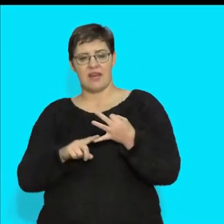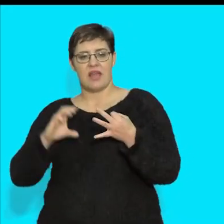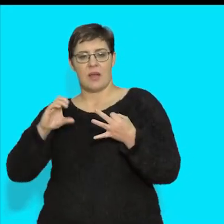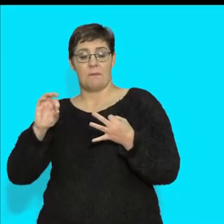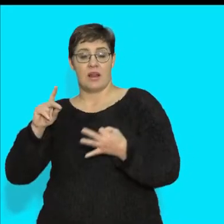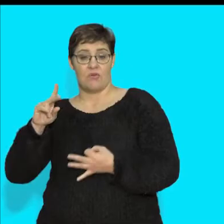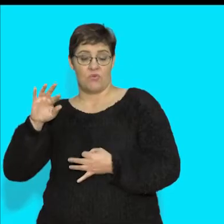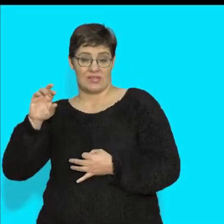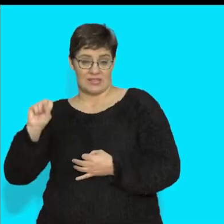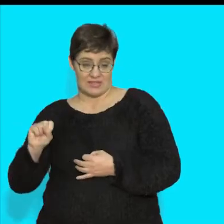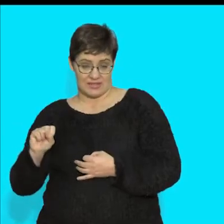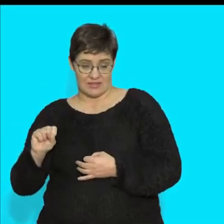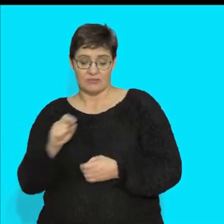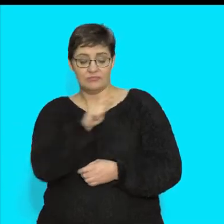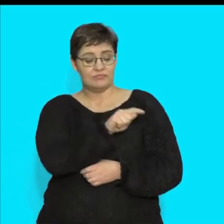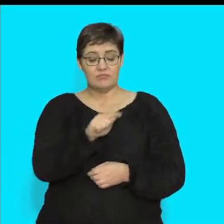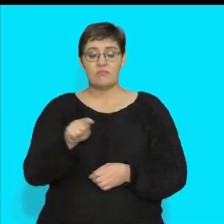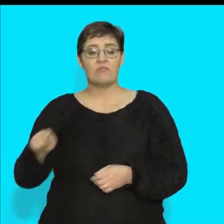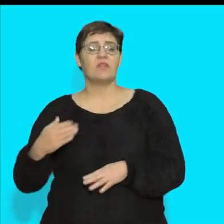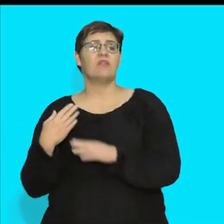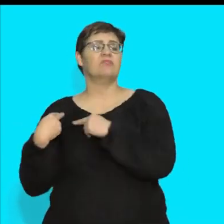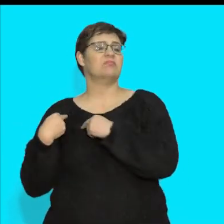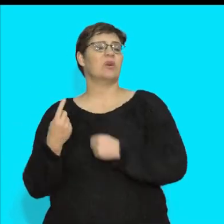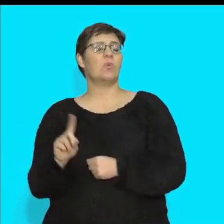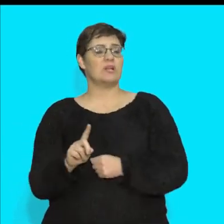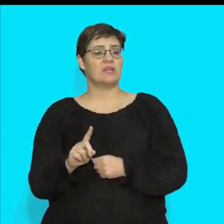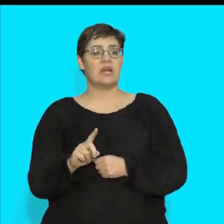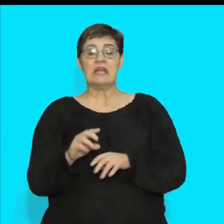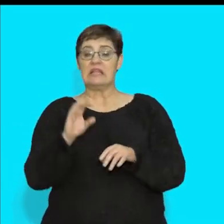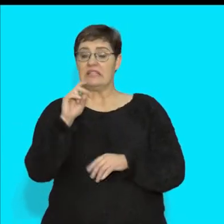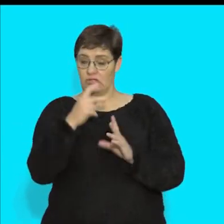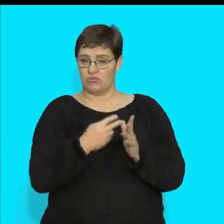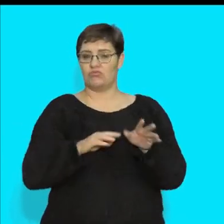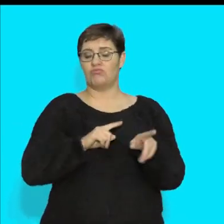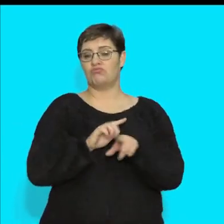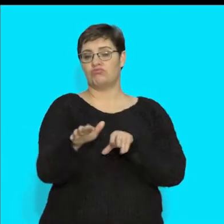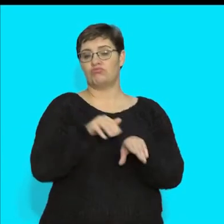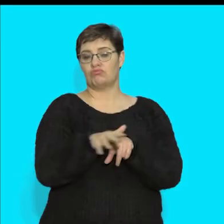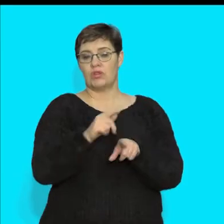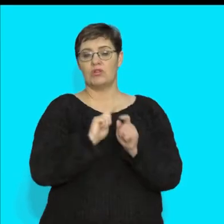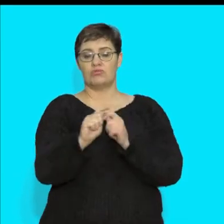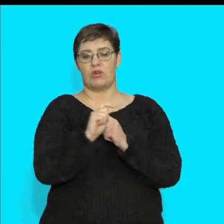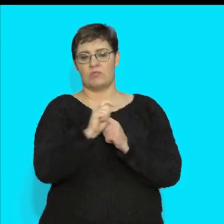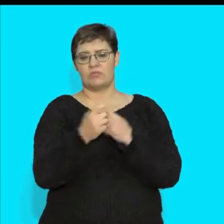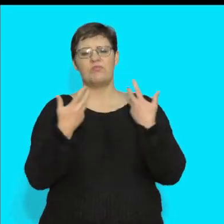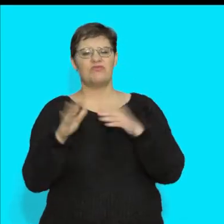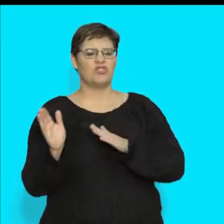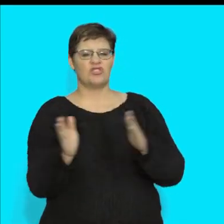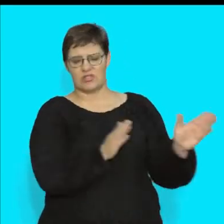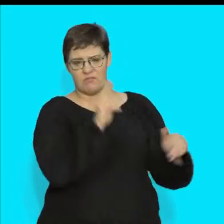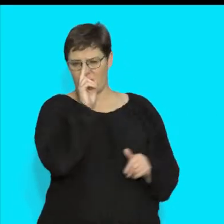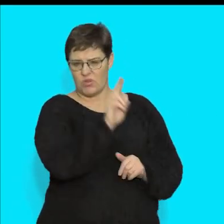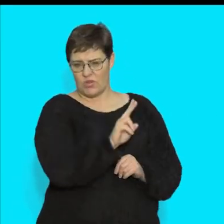all right, was to transport this tissue. Now, we don't go over it now because you looked at it when we looked